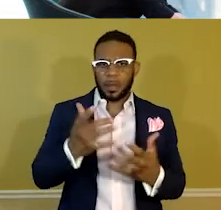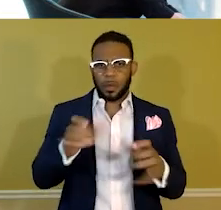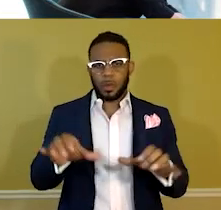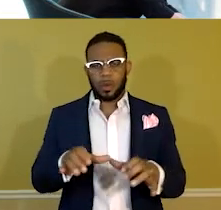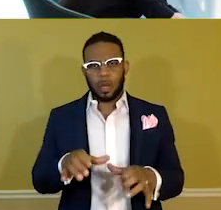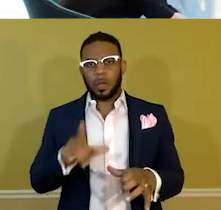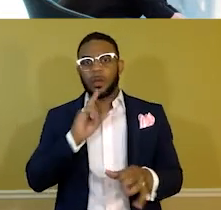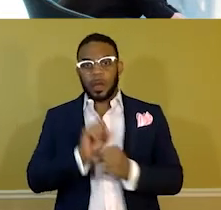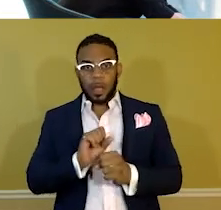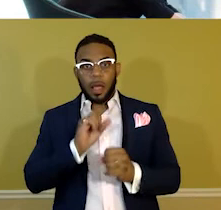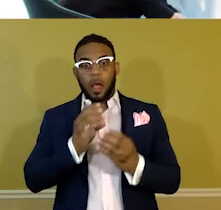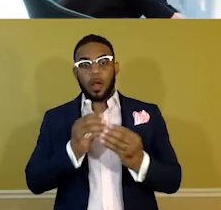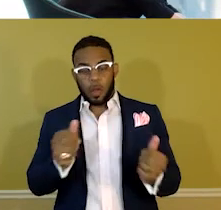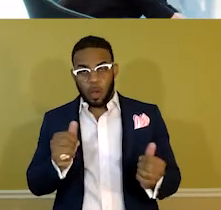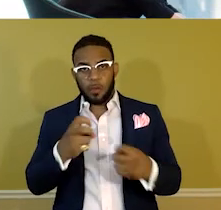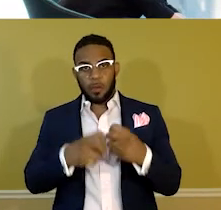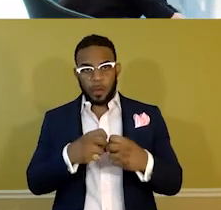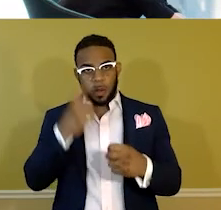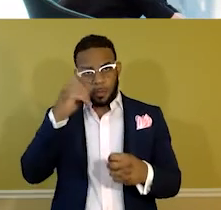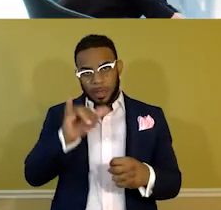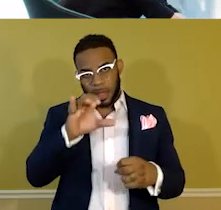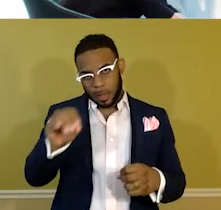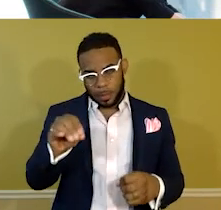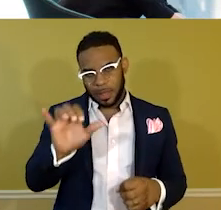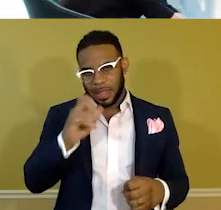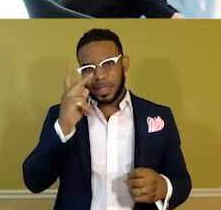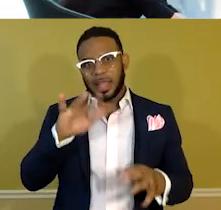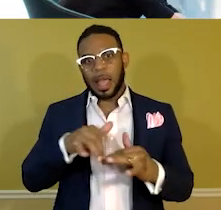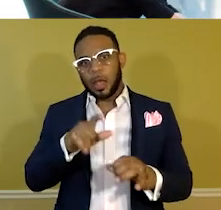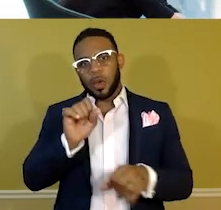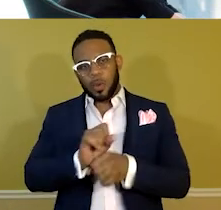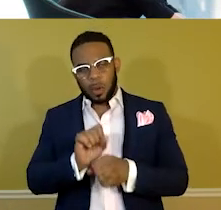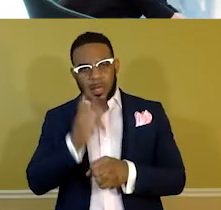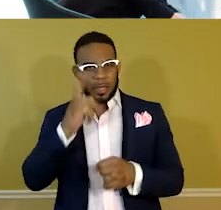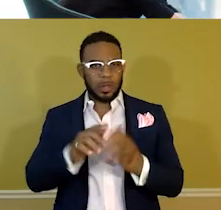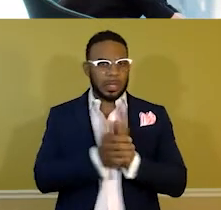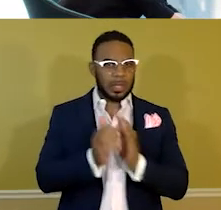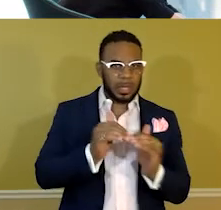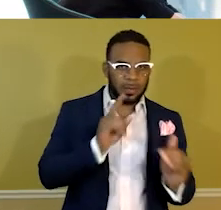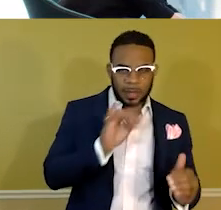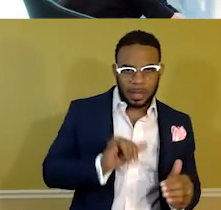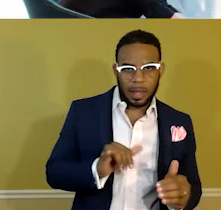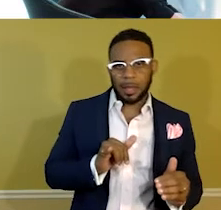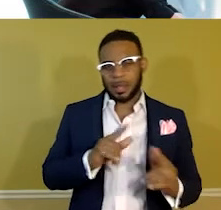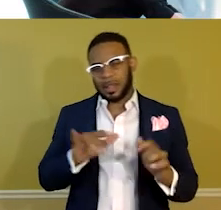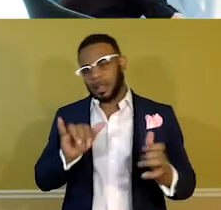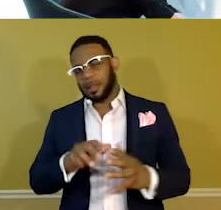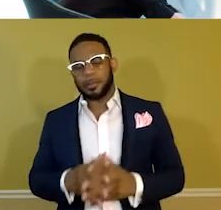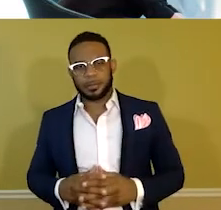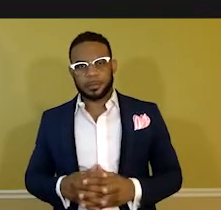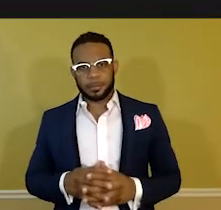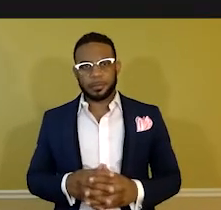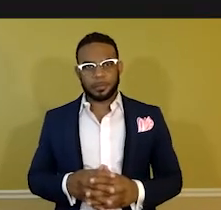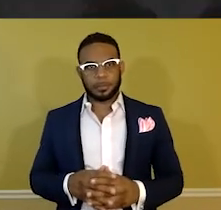you to do where you actually are solving a problem for that company. So they can see how you work, see what your skill level is like and, and things of that nature.